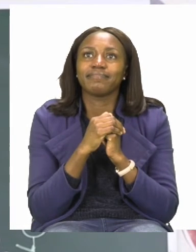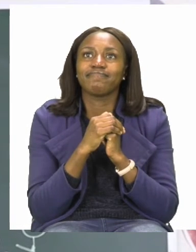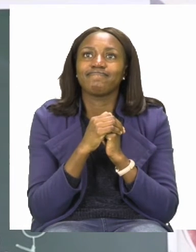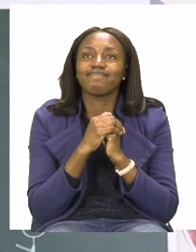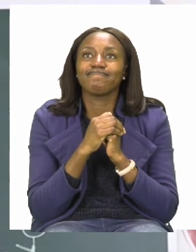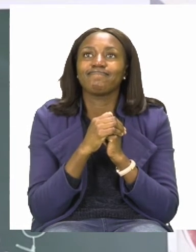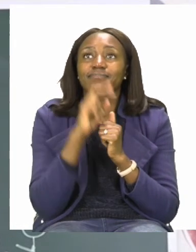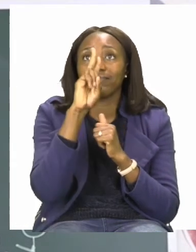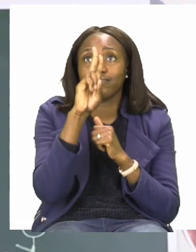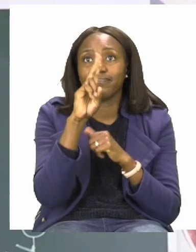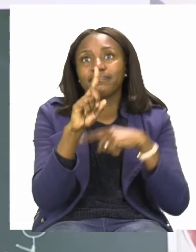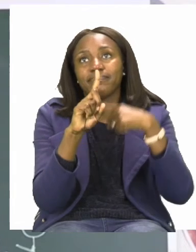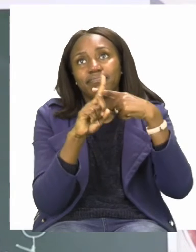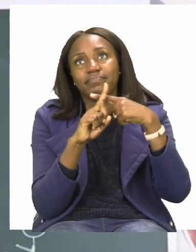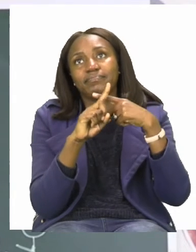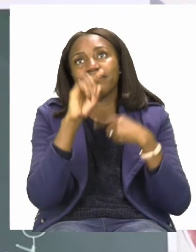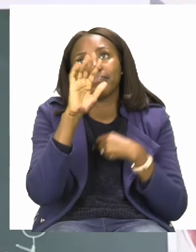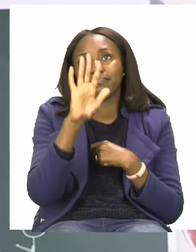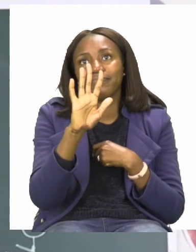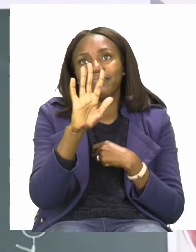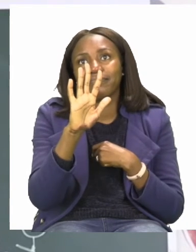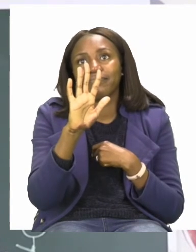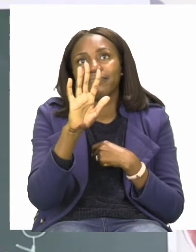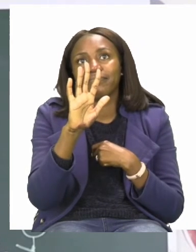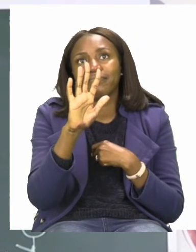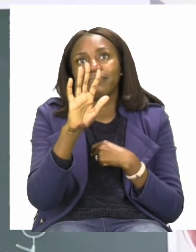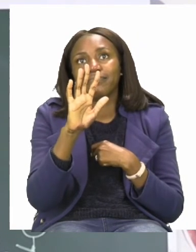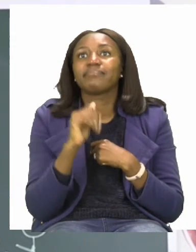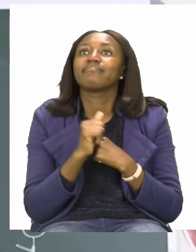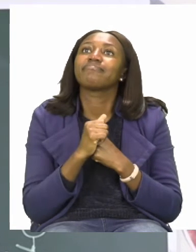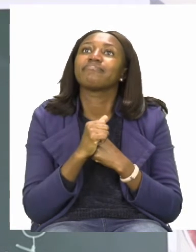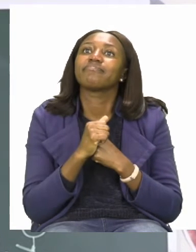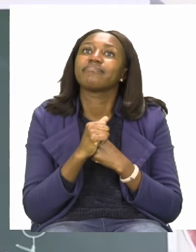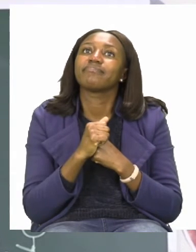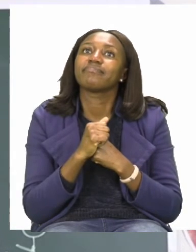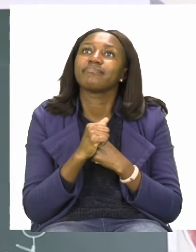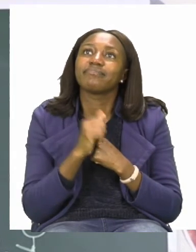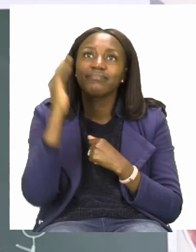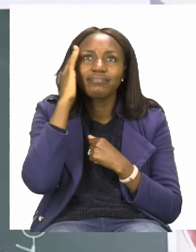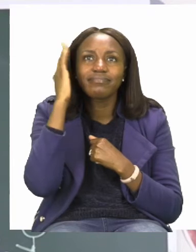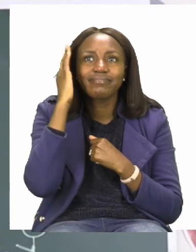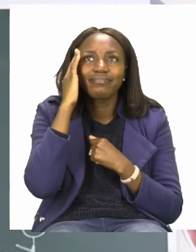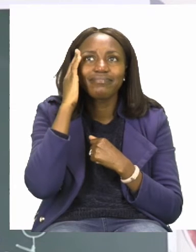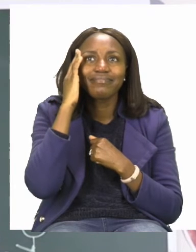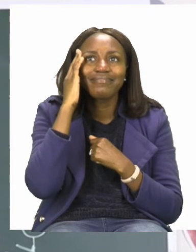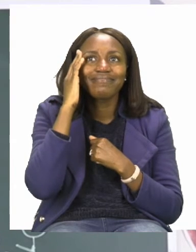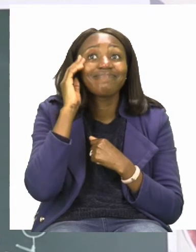Then 2 plus 5, I'm sure we all know,